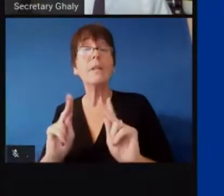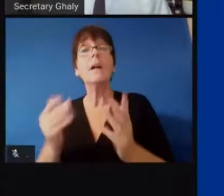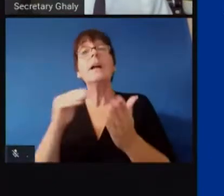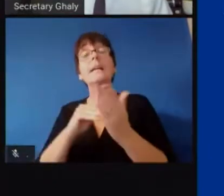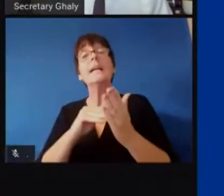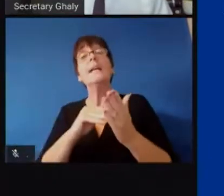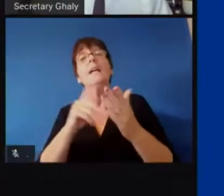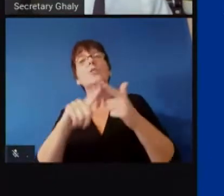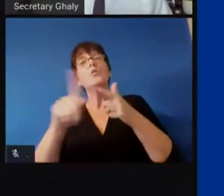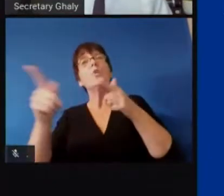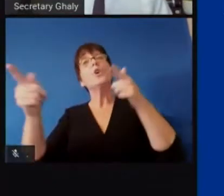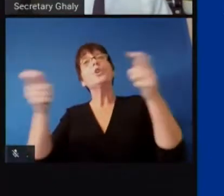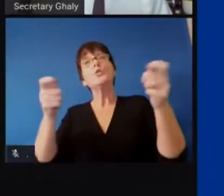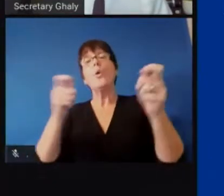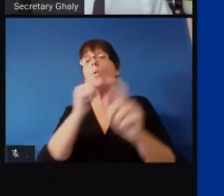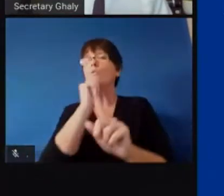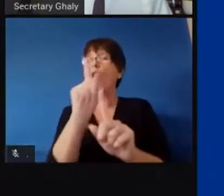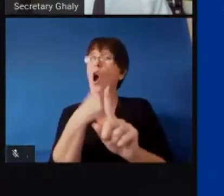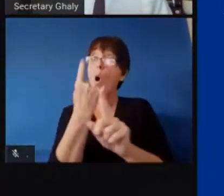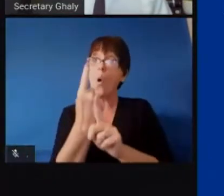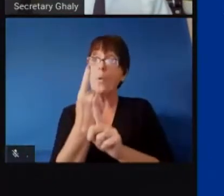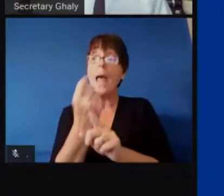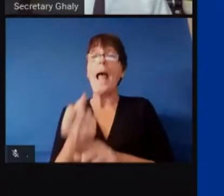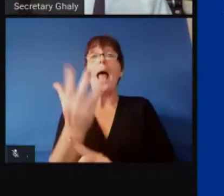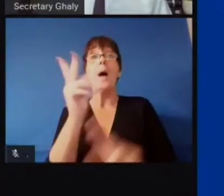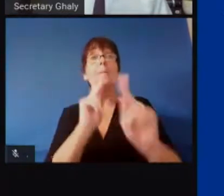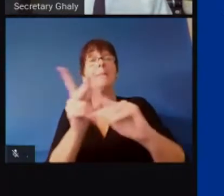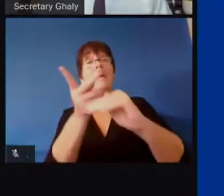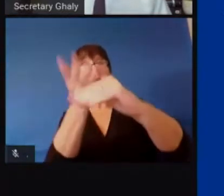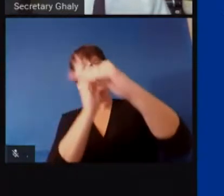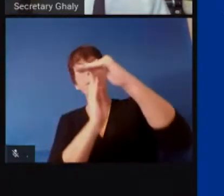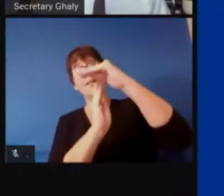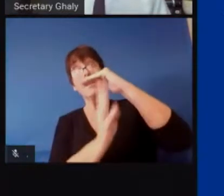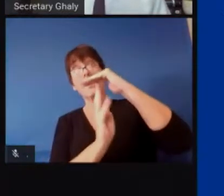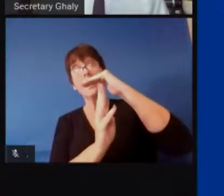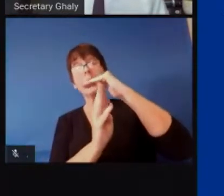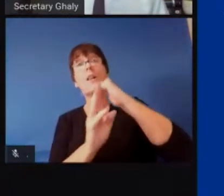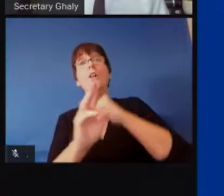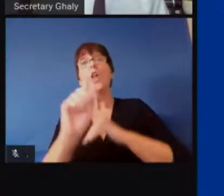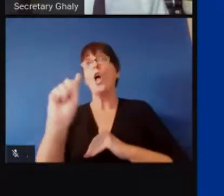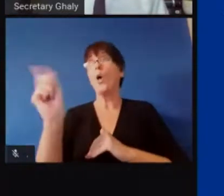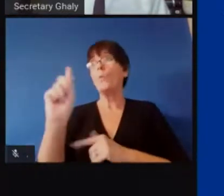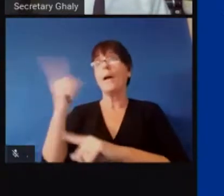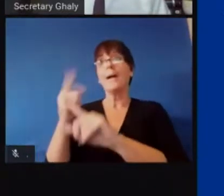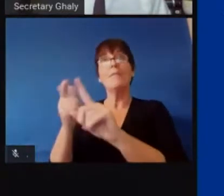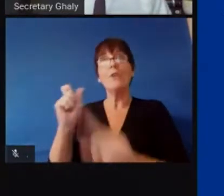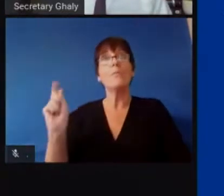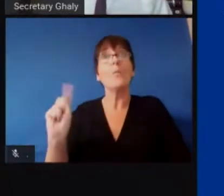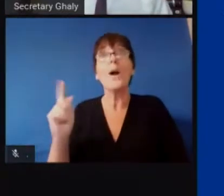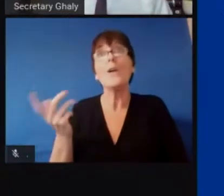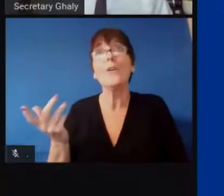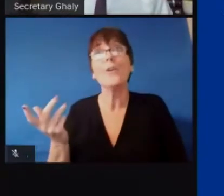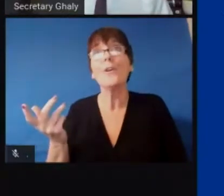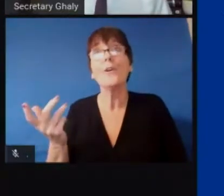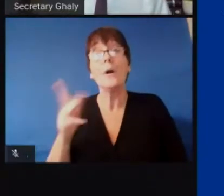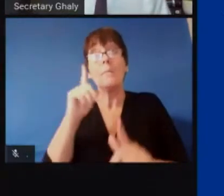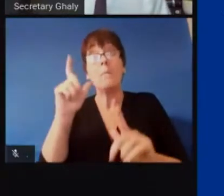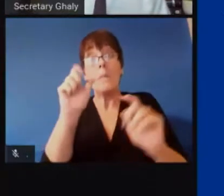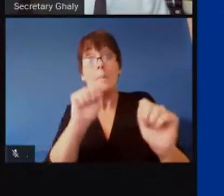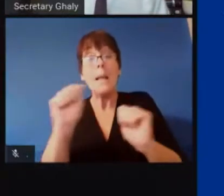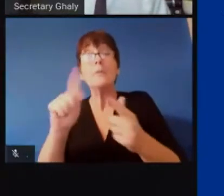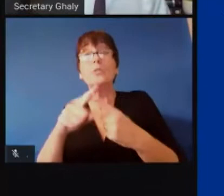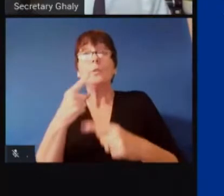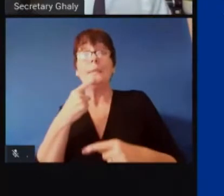to control not just the absolute number of visitors, but also from where they come from. For example, being able to